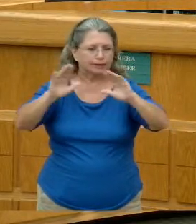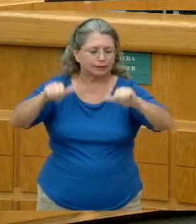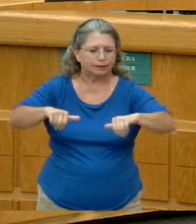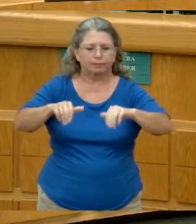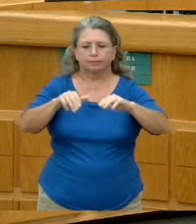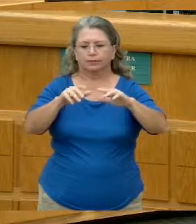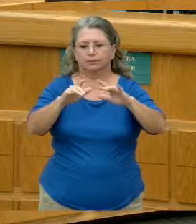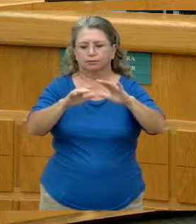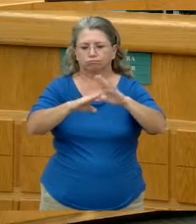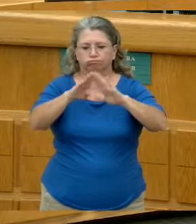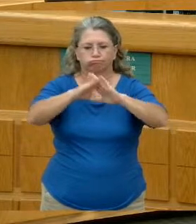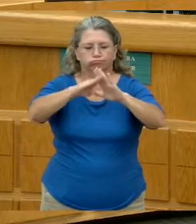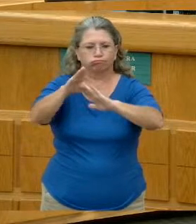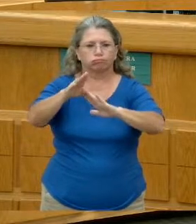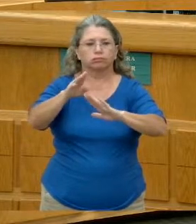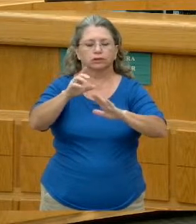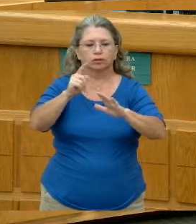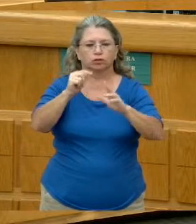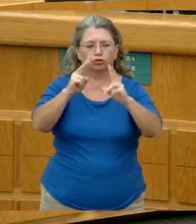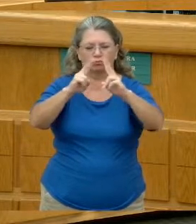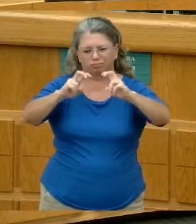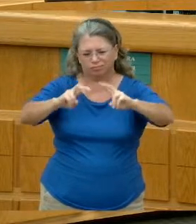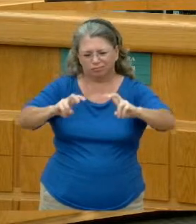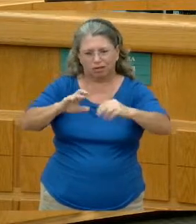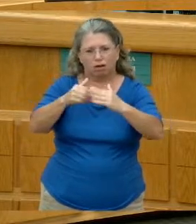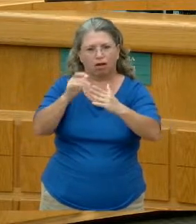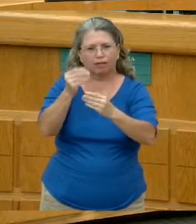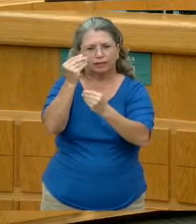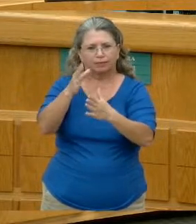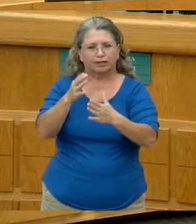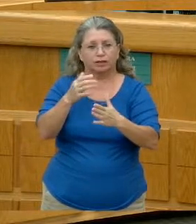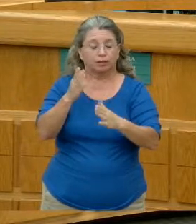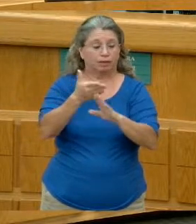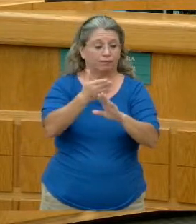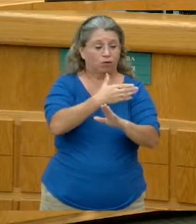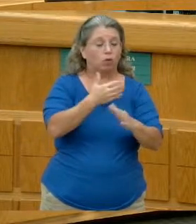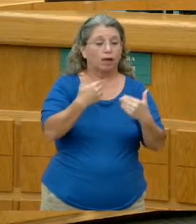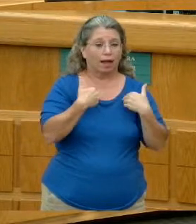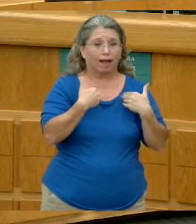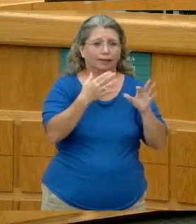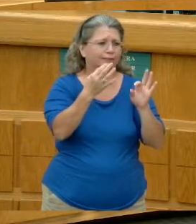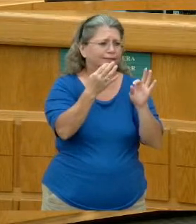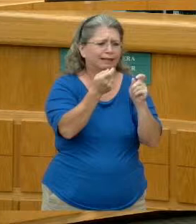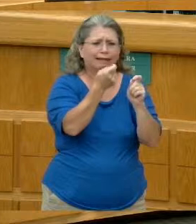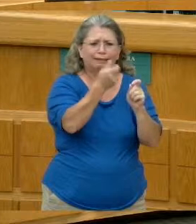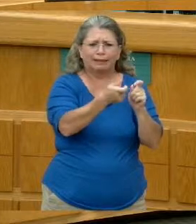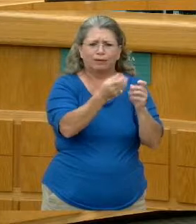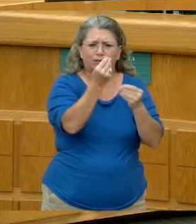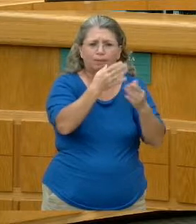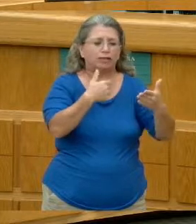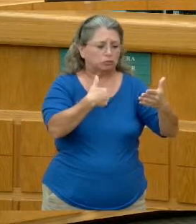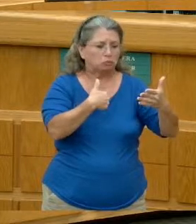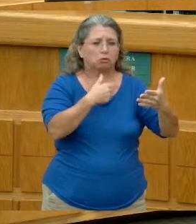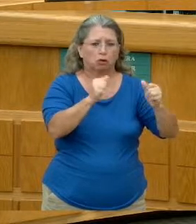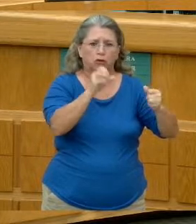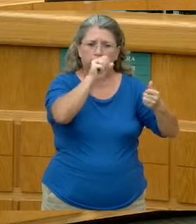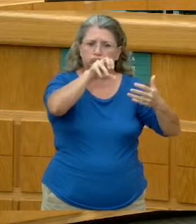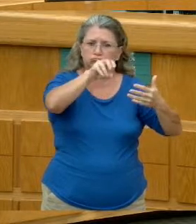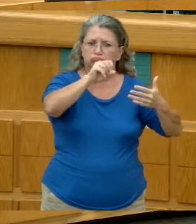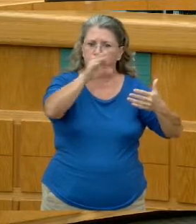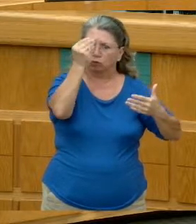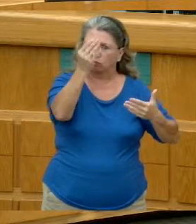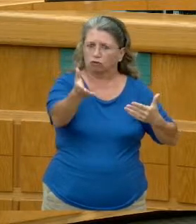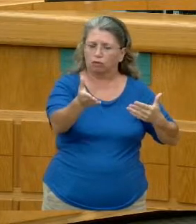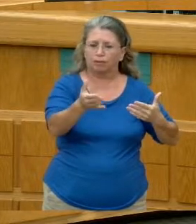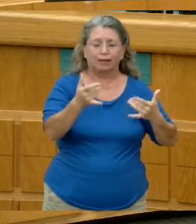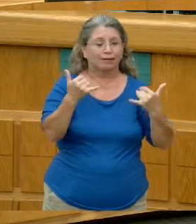of the data that used to be easy when it was just here on our hands. Now the volume is so large, and I want you to make sure